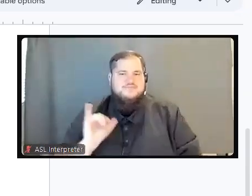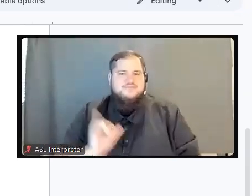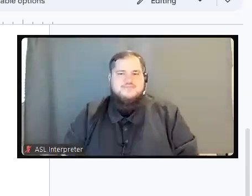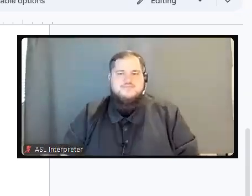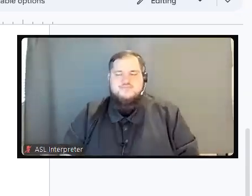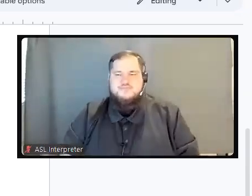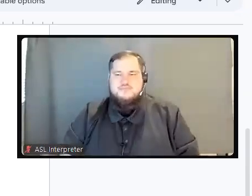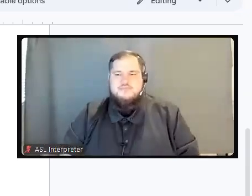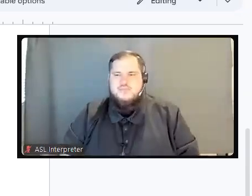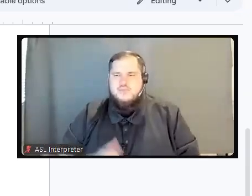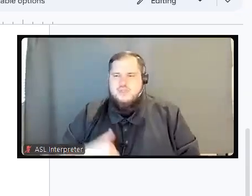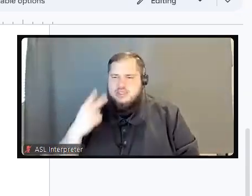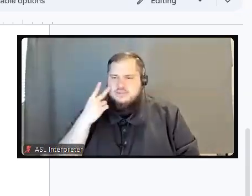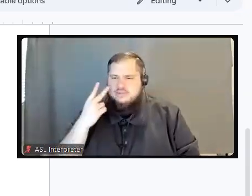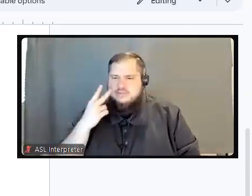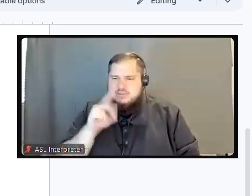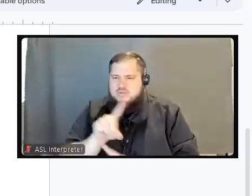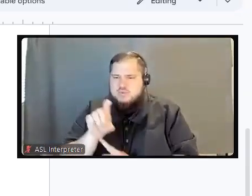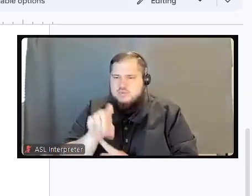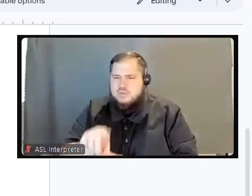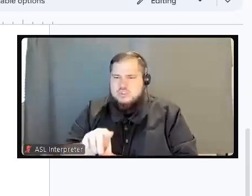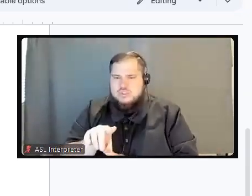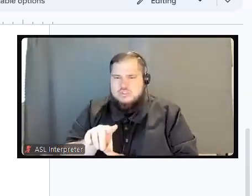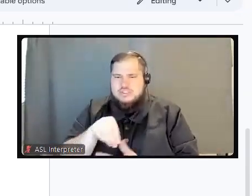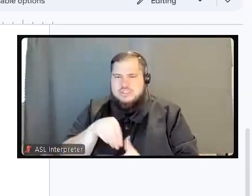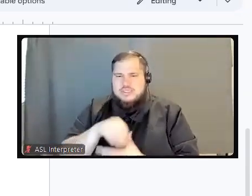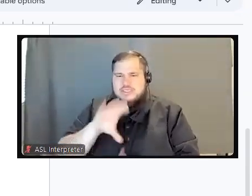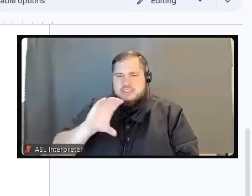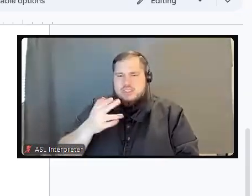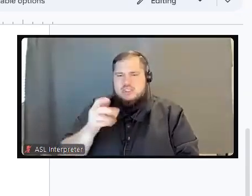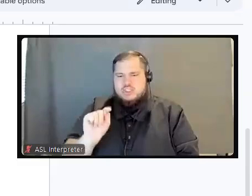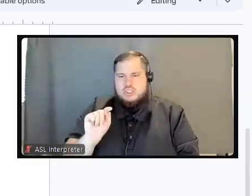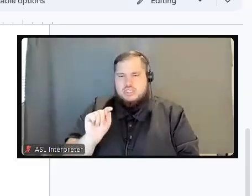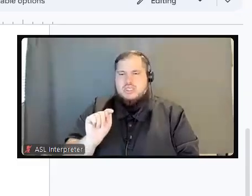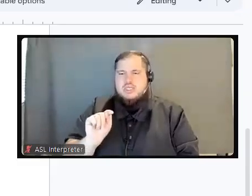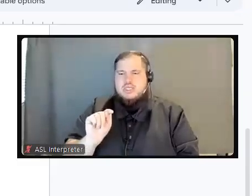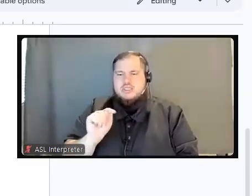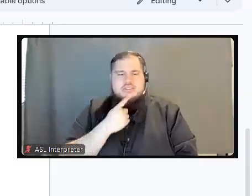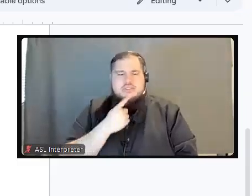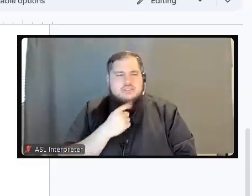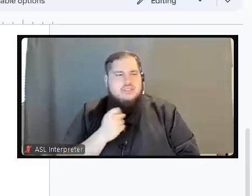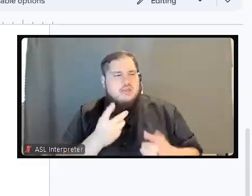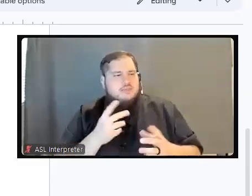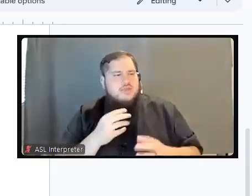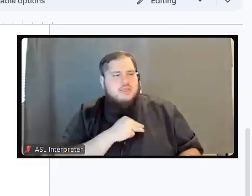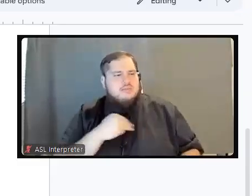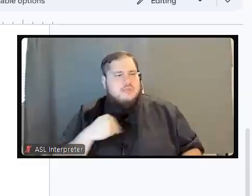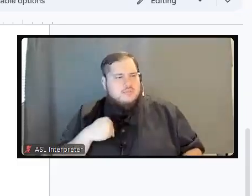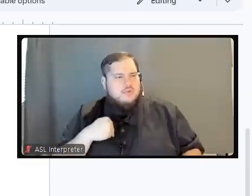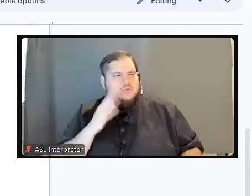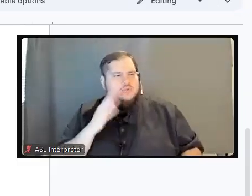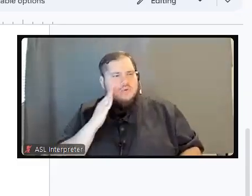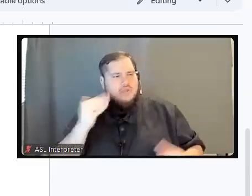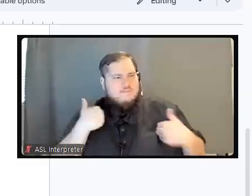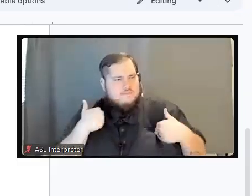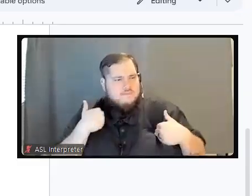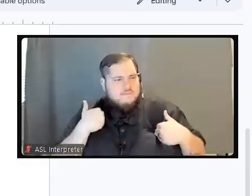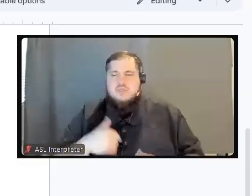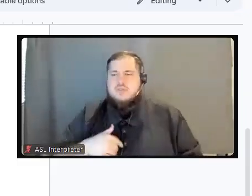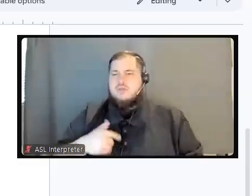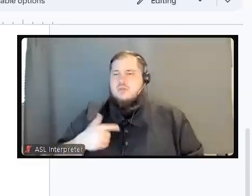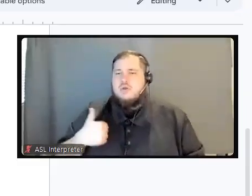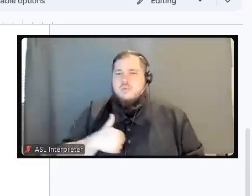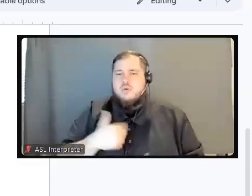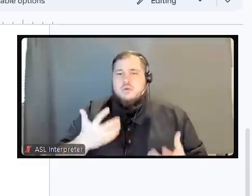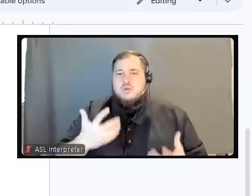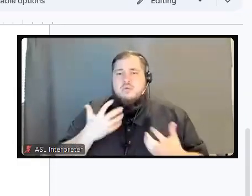some questions in the chat from Dr. Rob. How many members will there be? So we would like to get